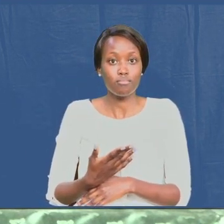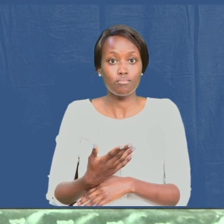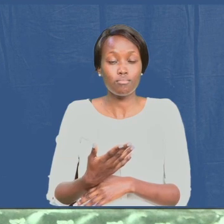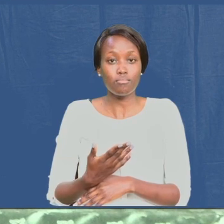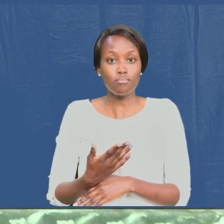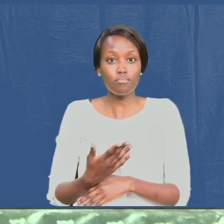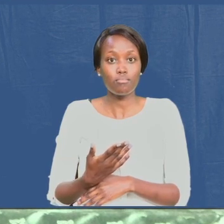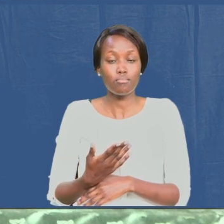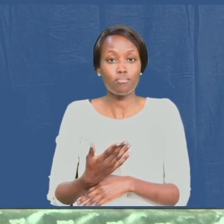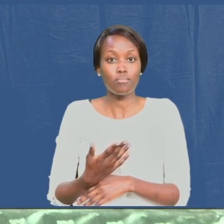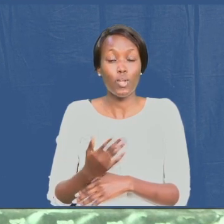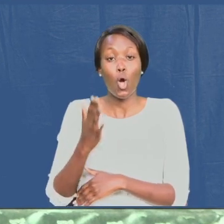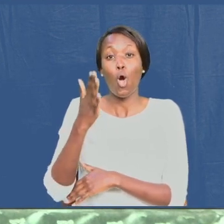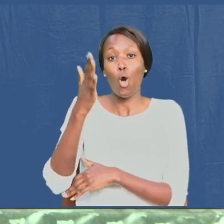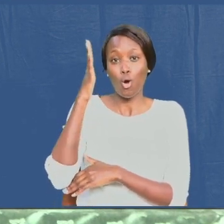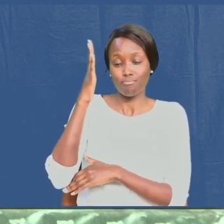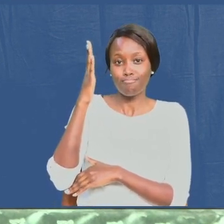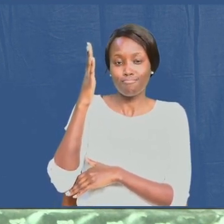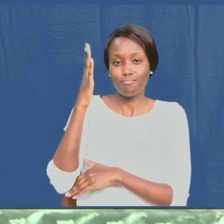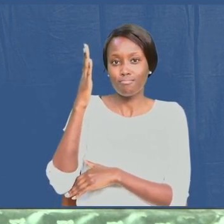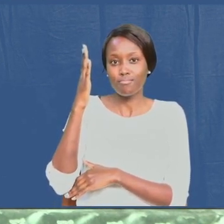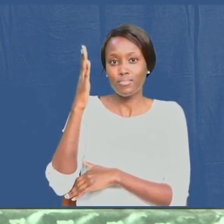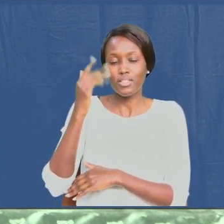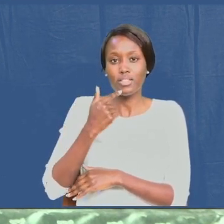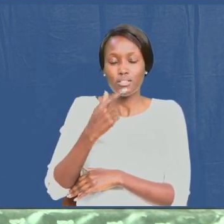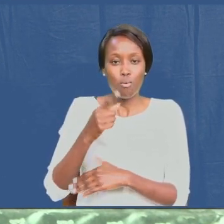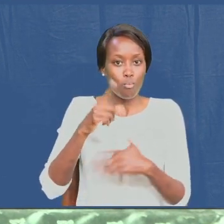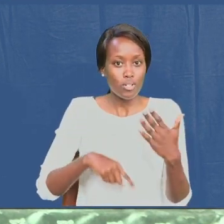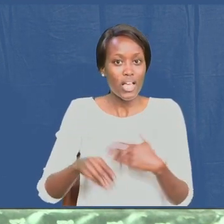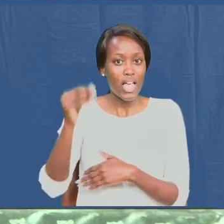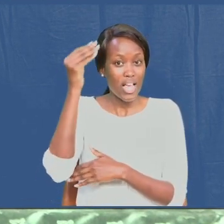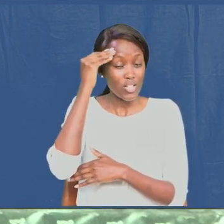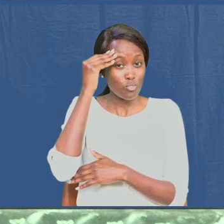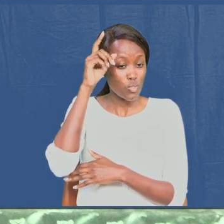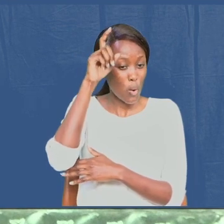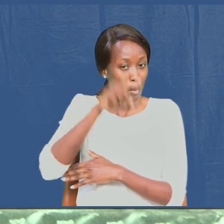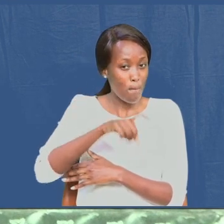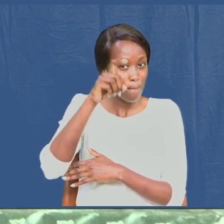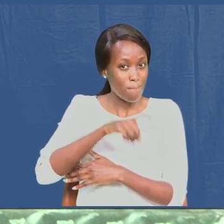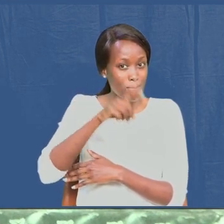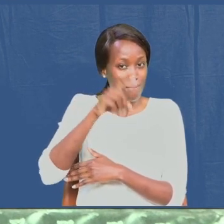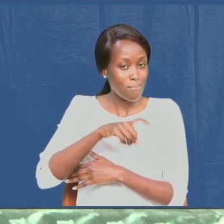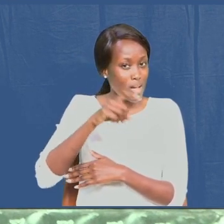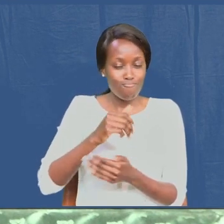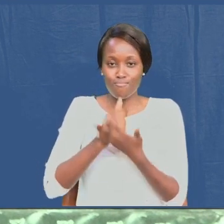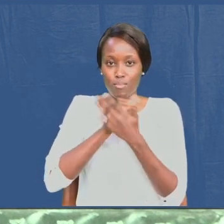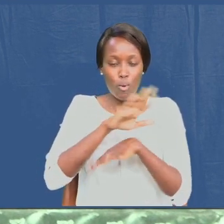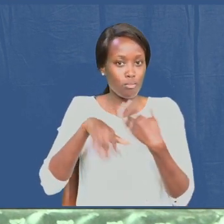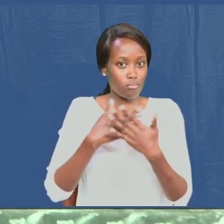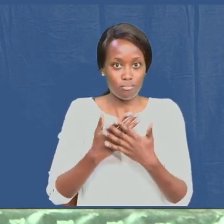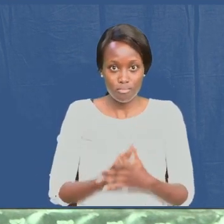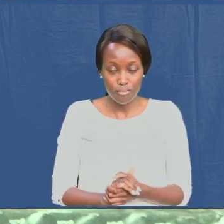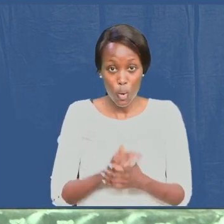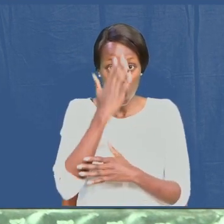the ultimate being to which education should aim at being incongruent with. For